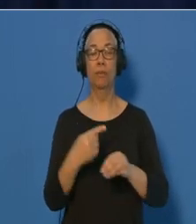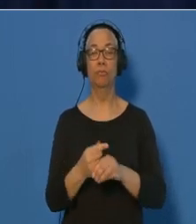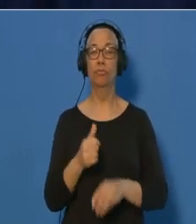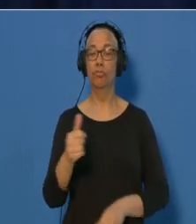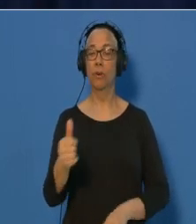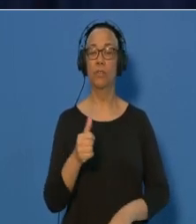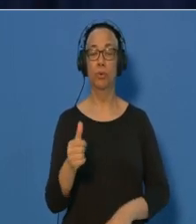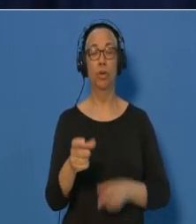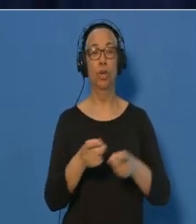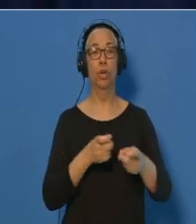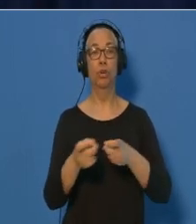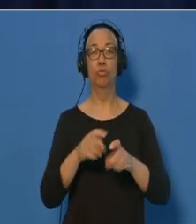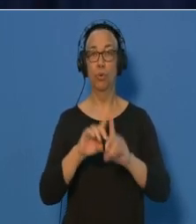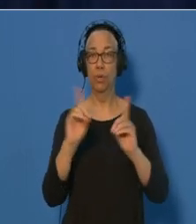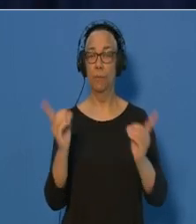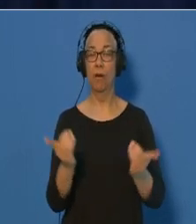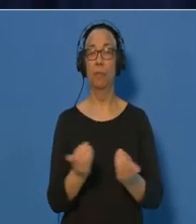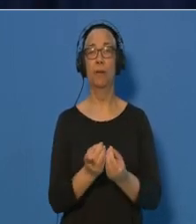Control Department.